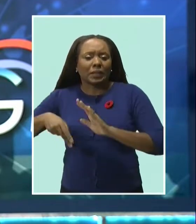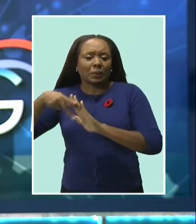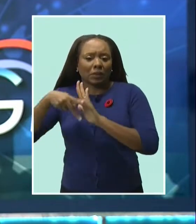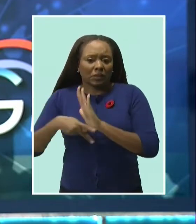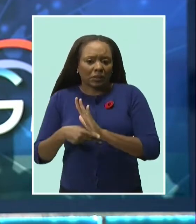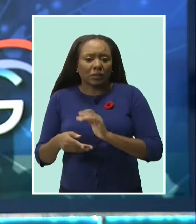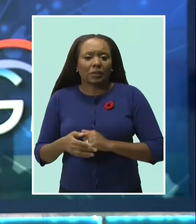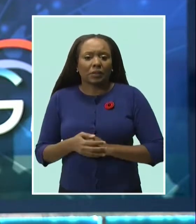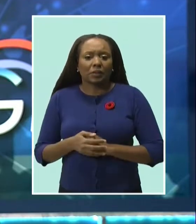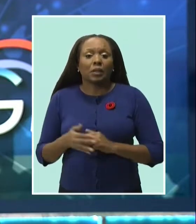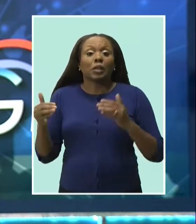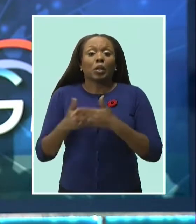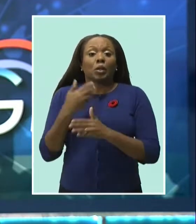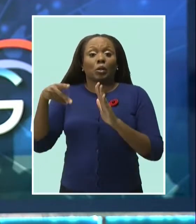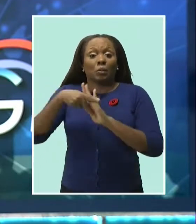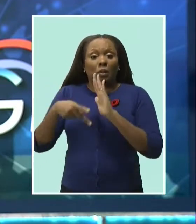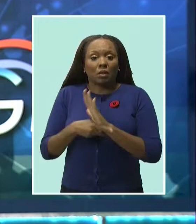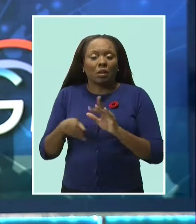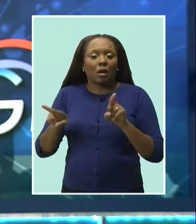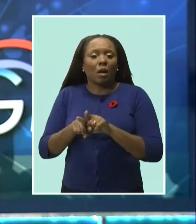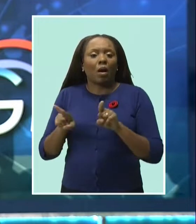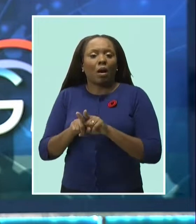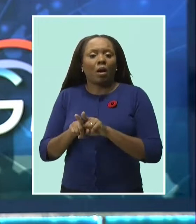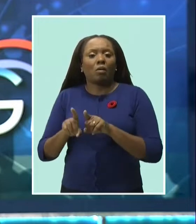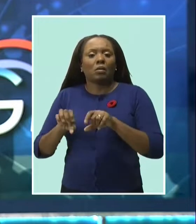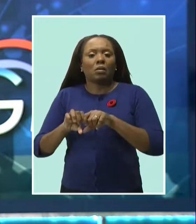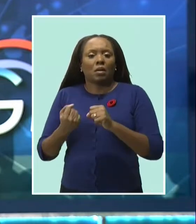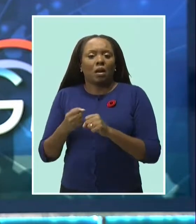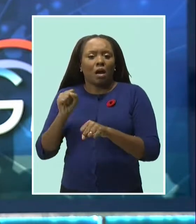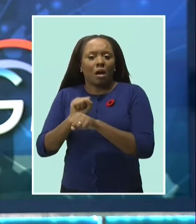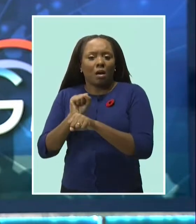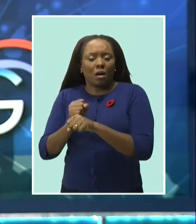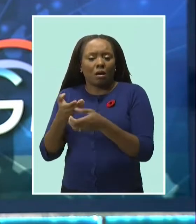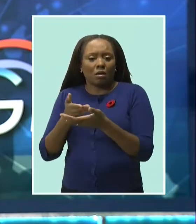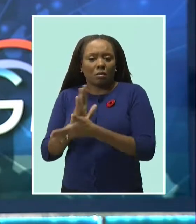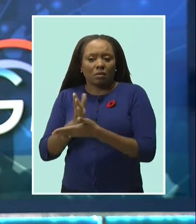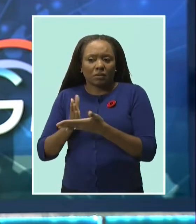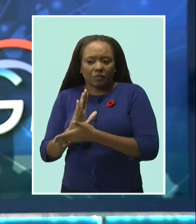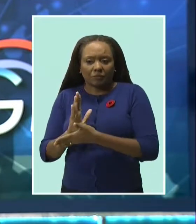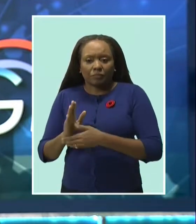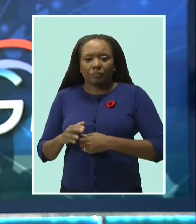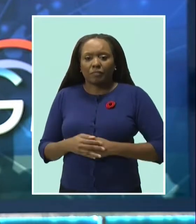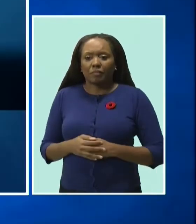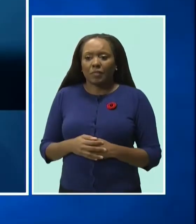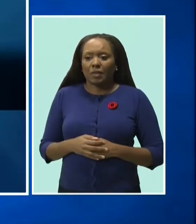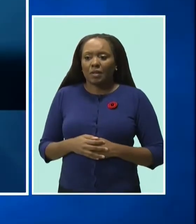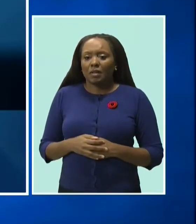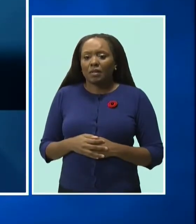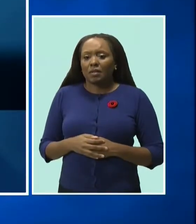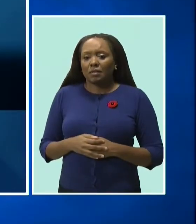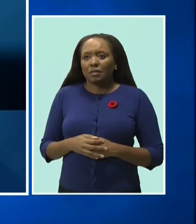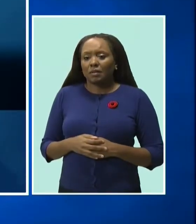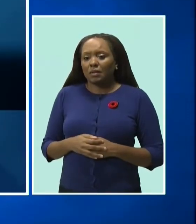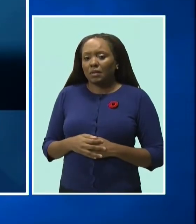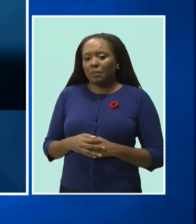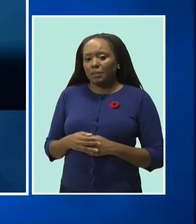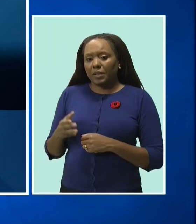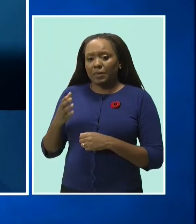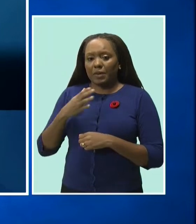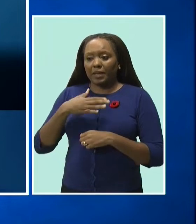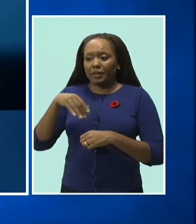new policy as it stands also infringes on Employment Rights Act. We